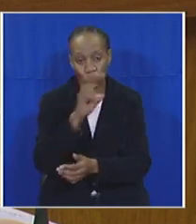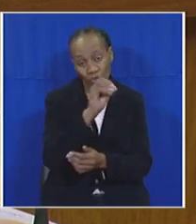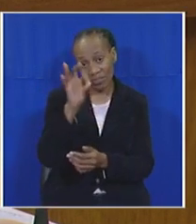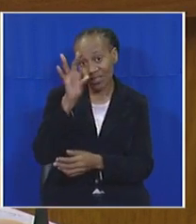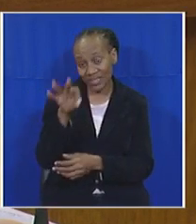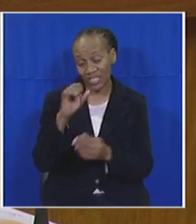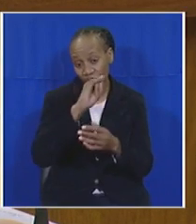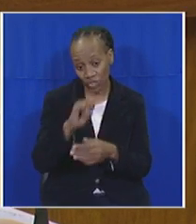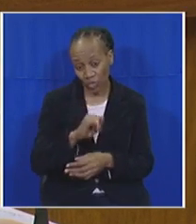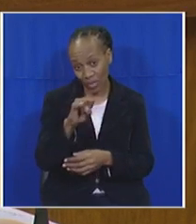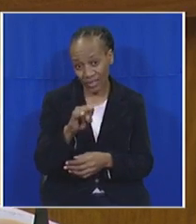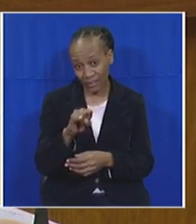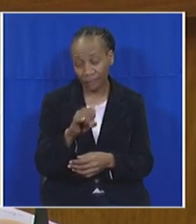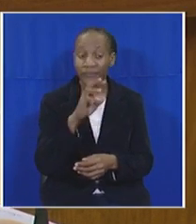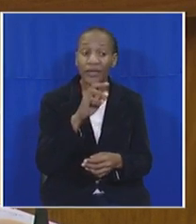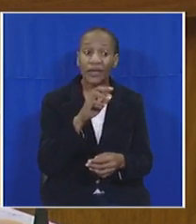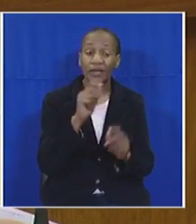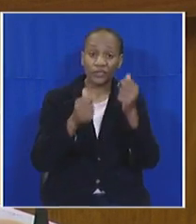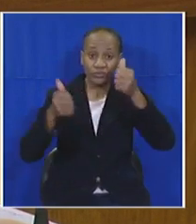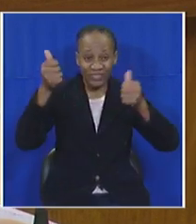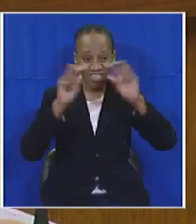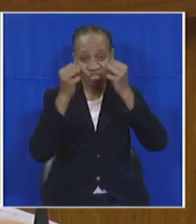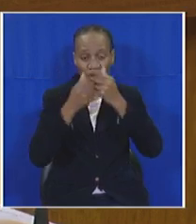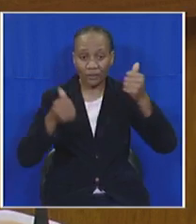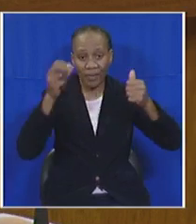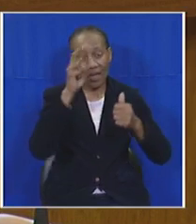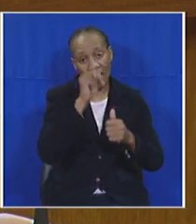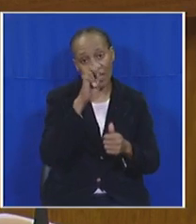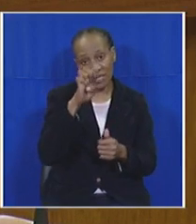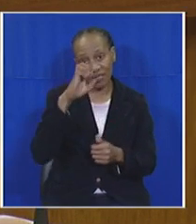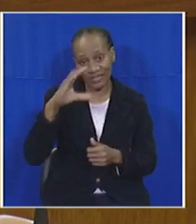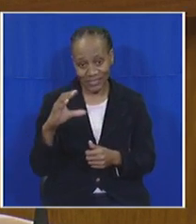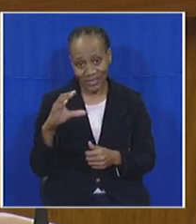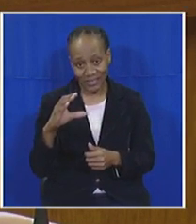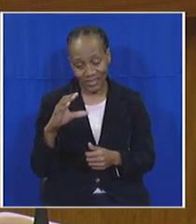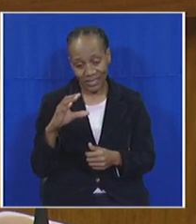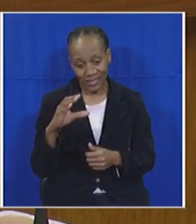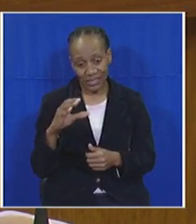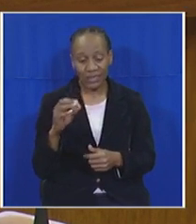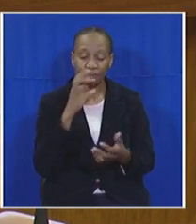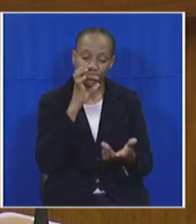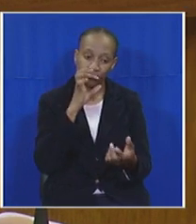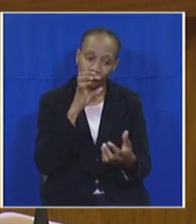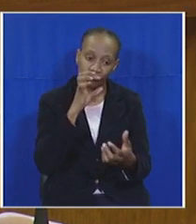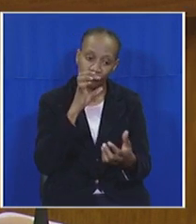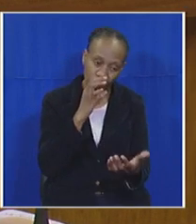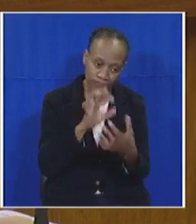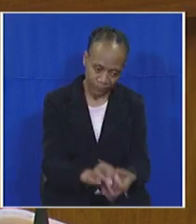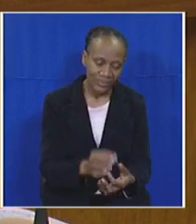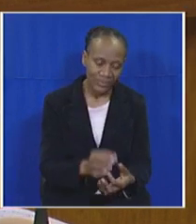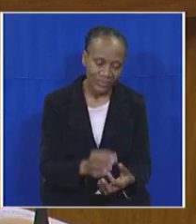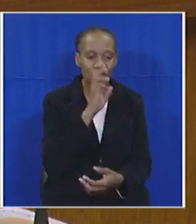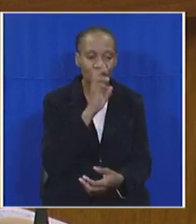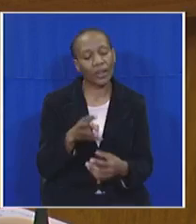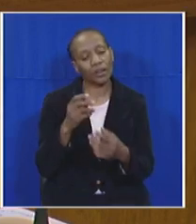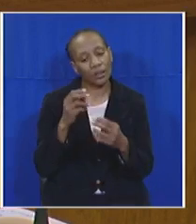2003, January 8 statement, the National Executive Council, NEC, of African National Congress committed itself to respect